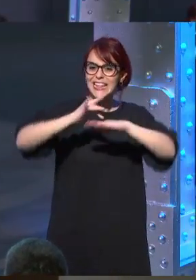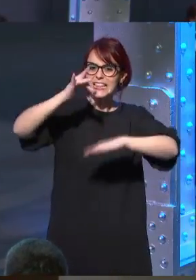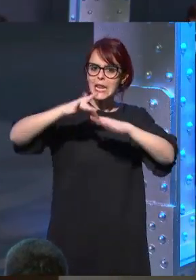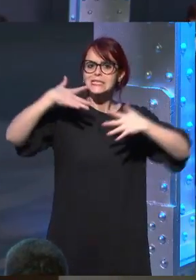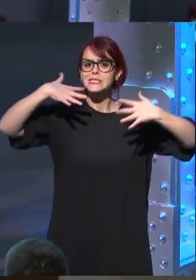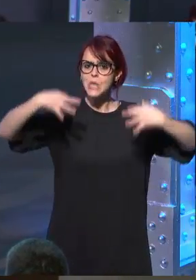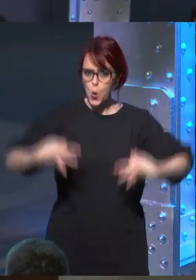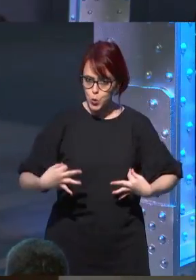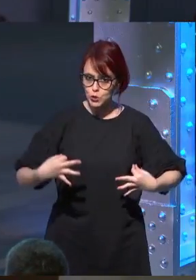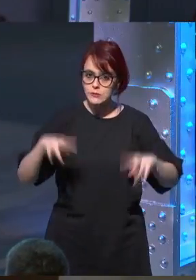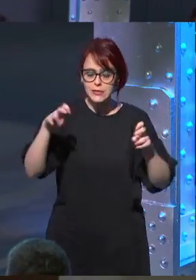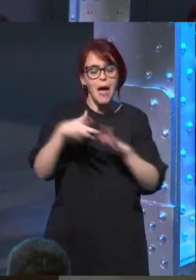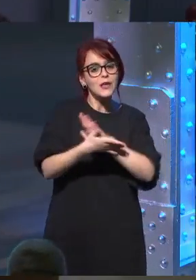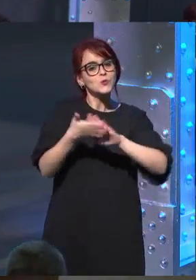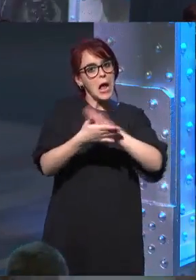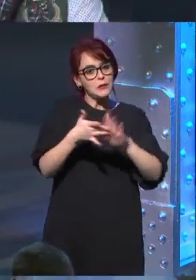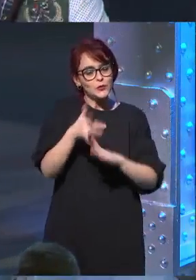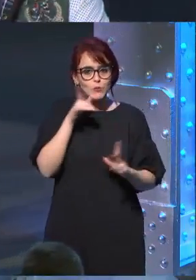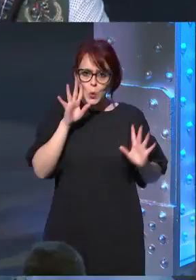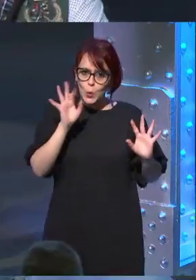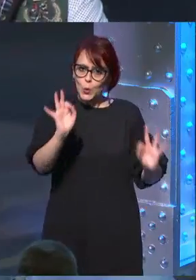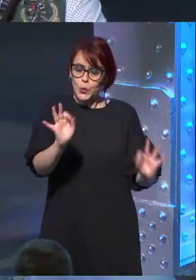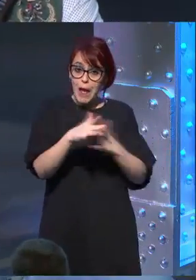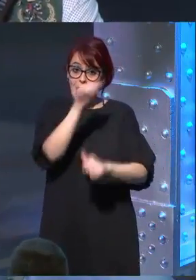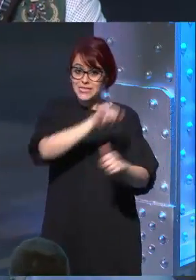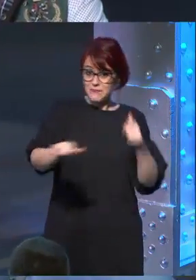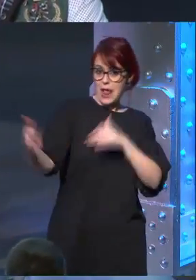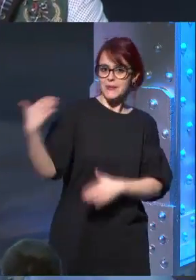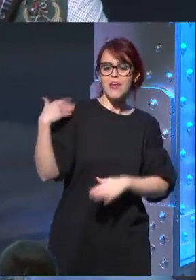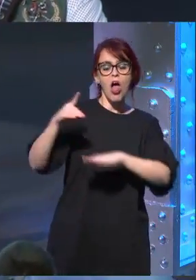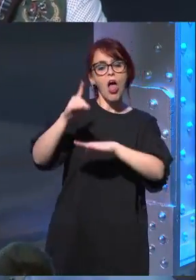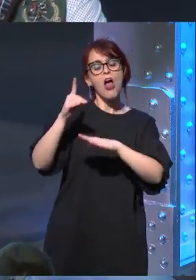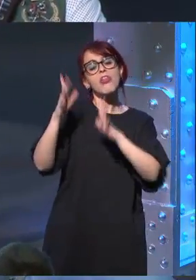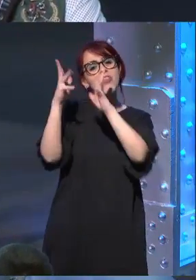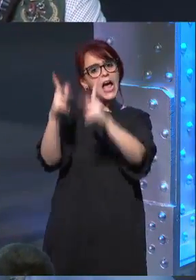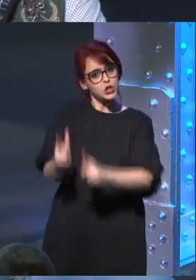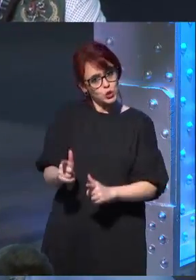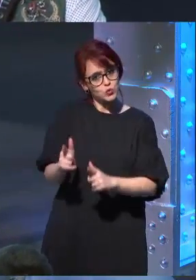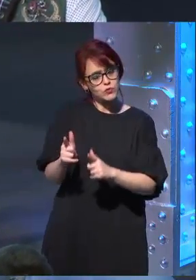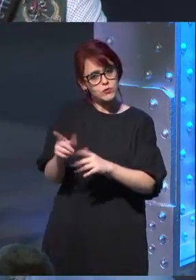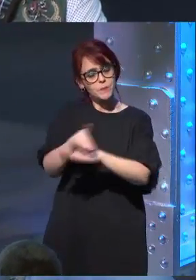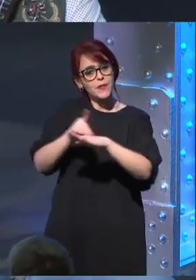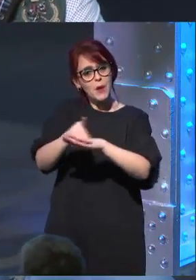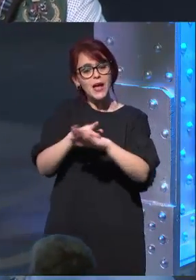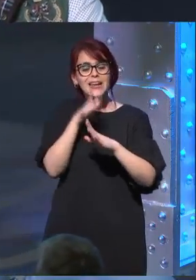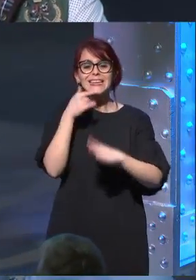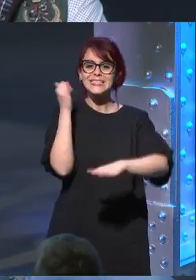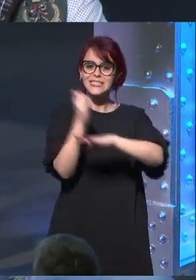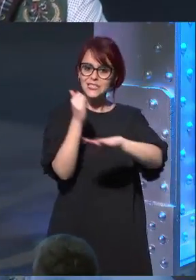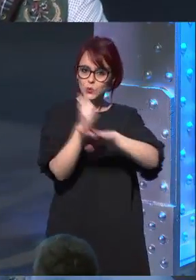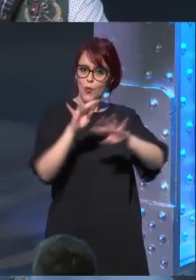safe digital citizens. Cybersecurity is one of the most interesting discussions that we are holding